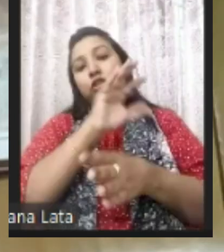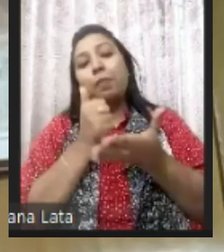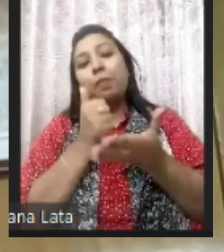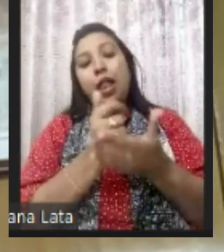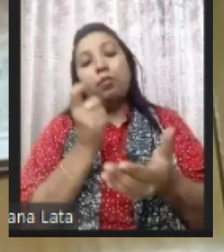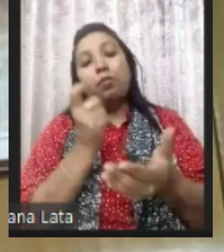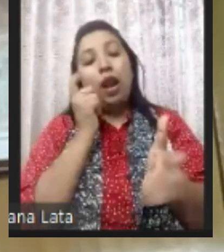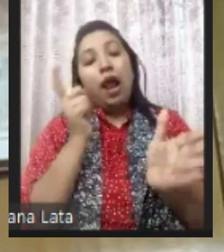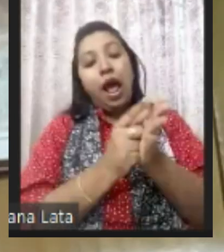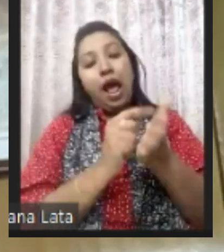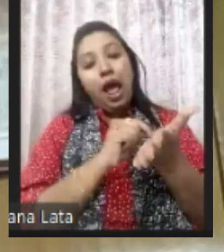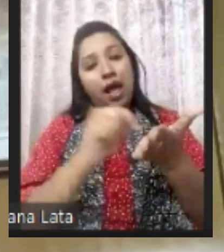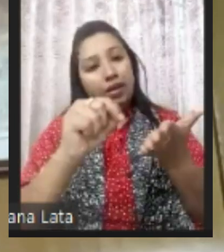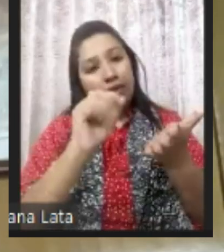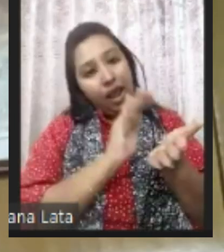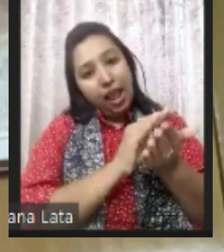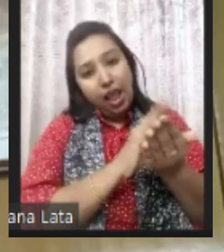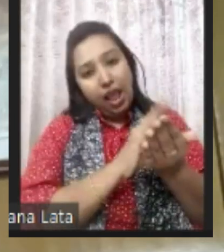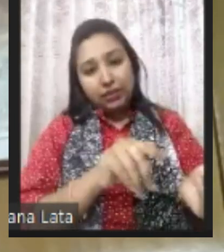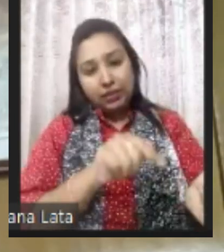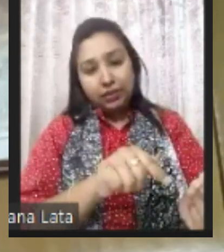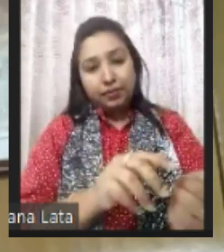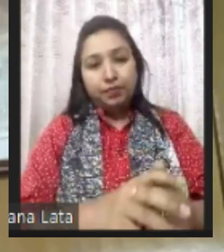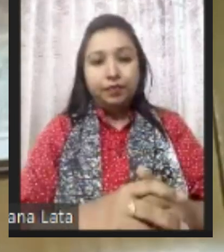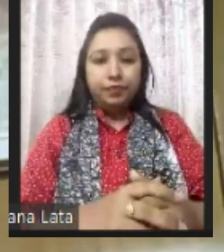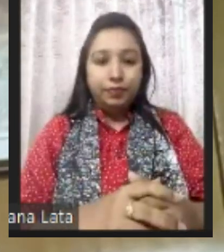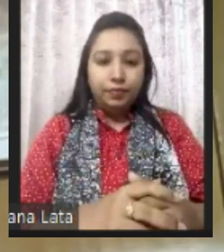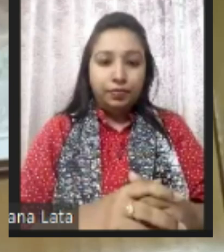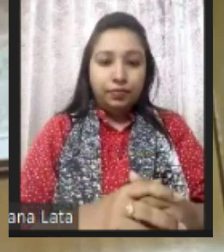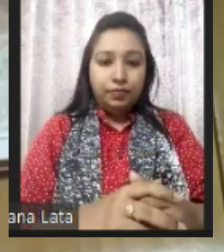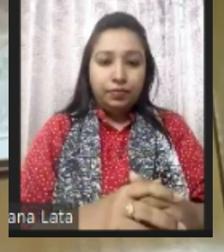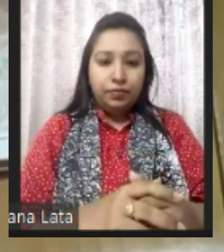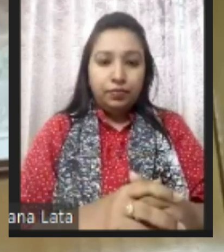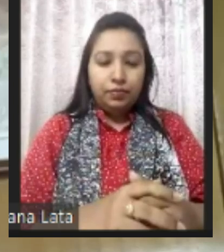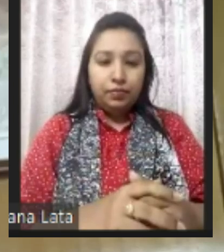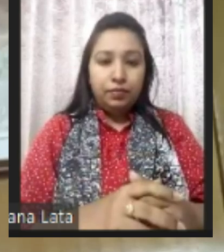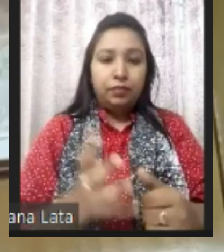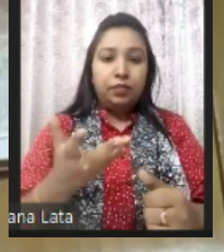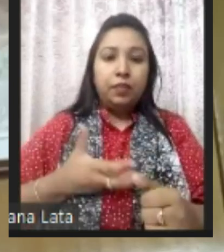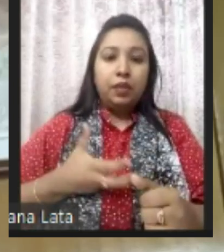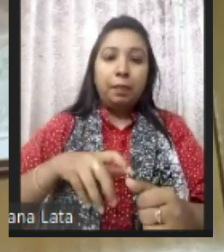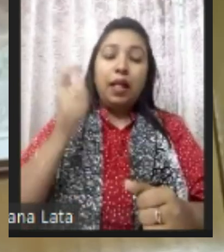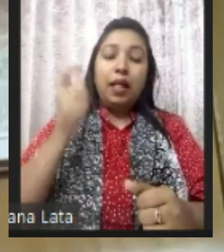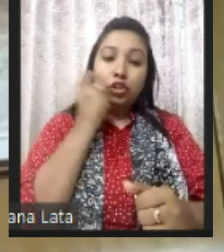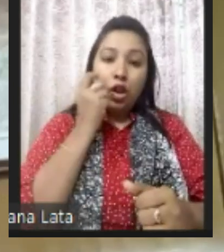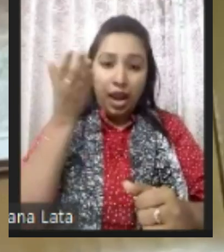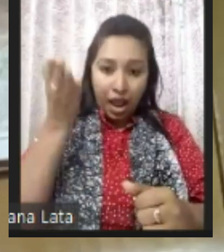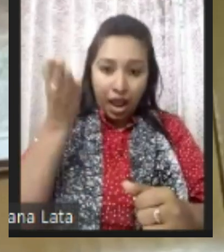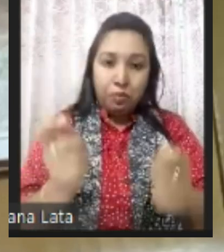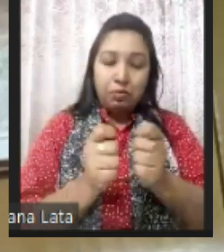Not only that, Bangladesh government has already been taken some initiative in this regard.